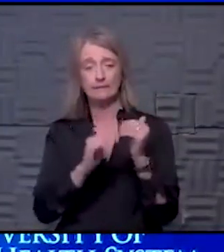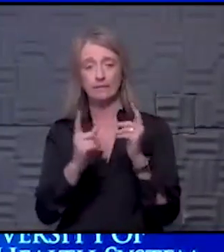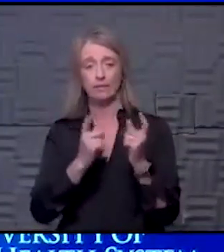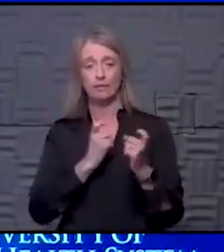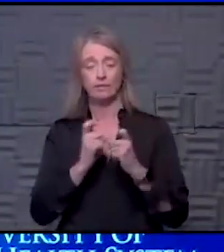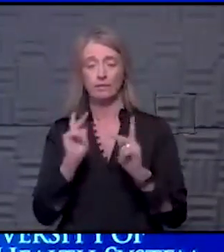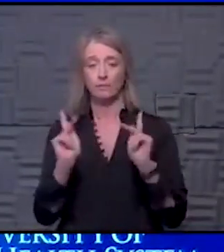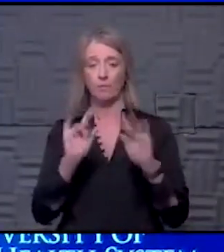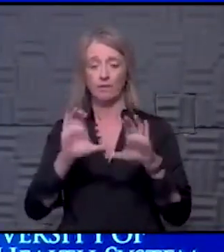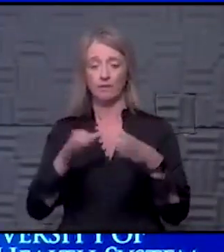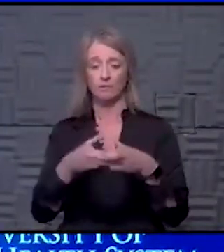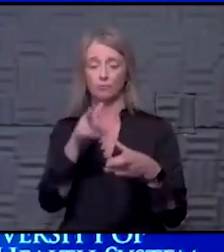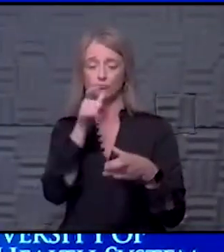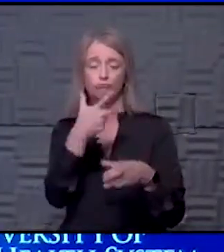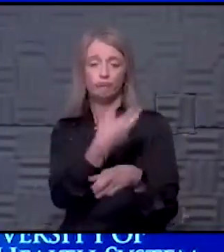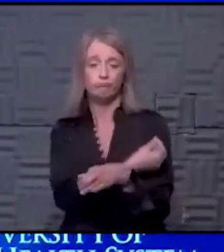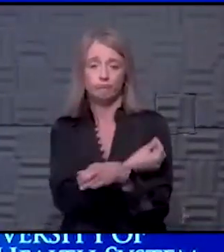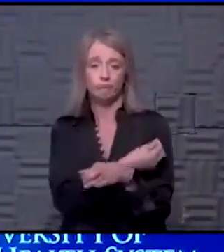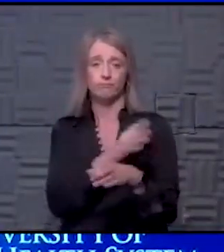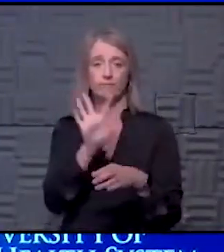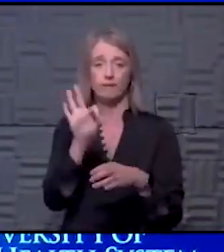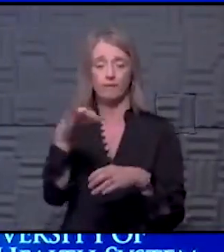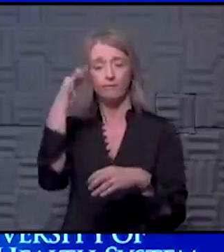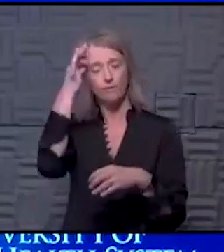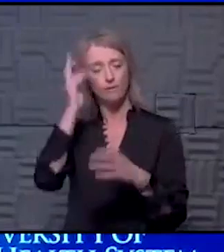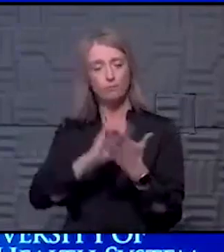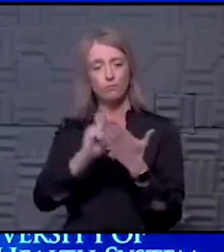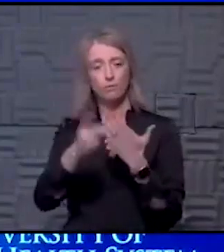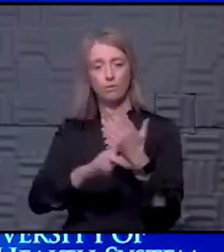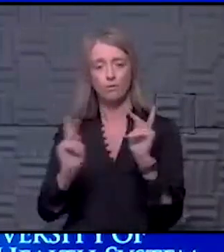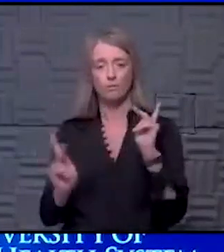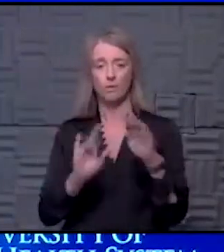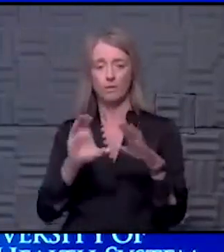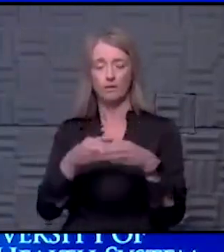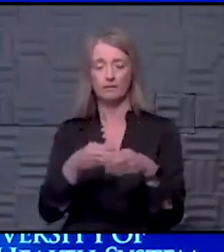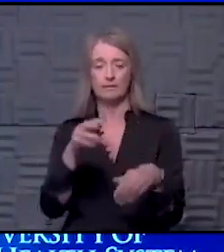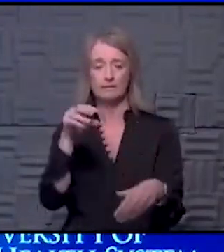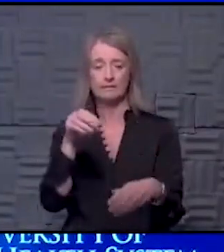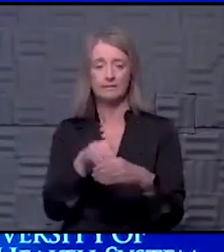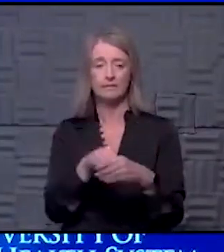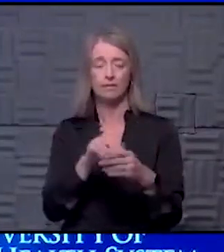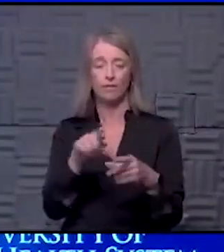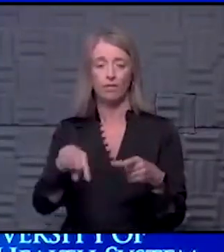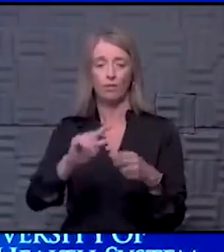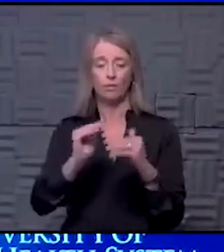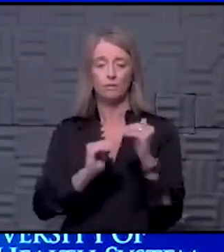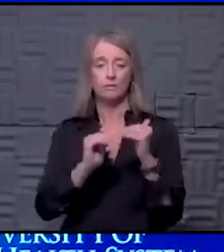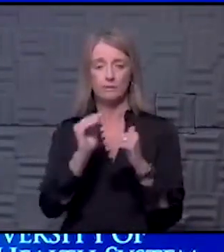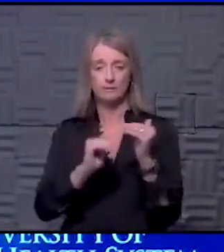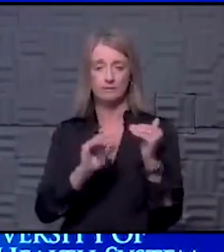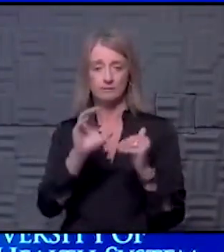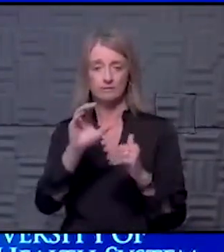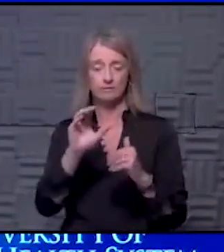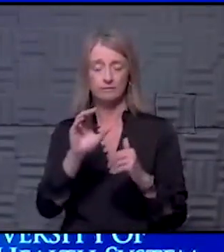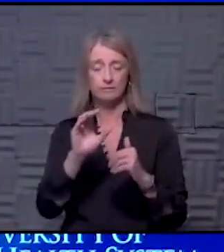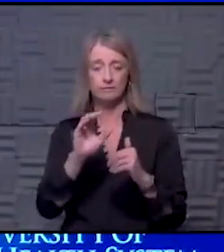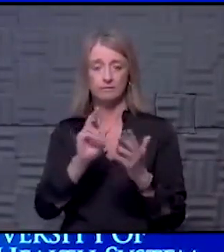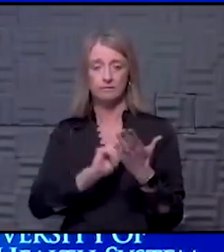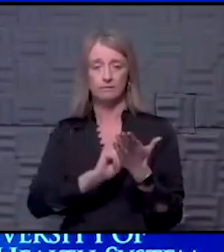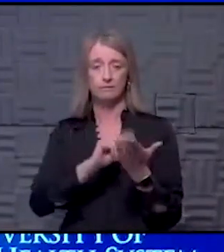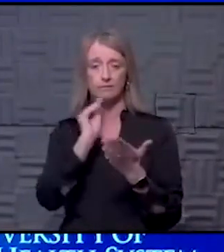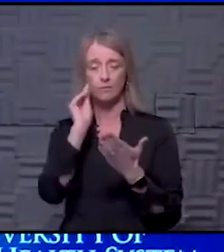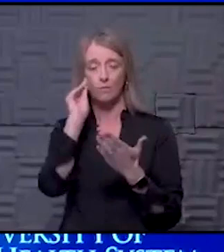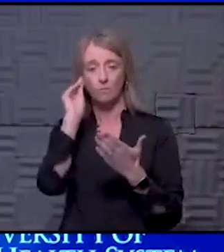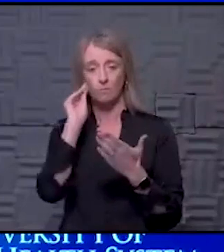the population that was vaccinated by the federal program was the population that was in those facilities at the time of the program. So that program has